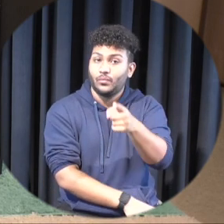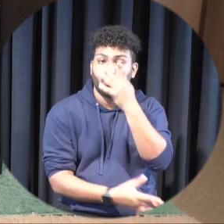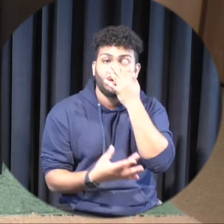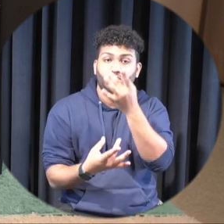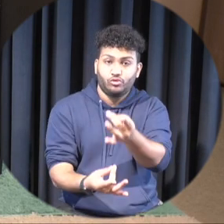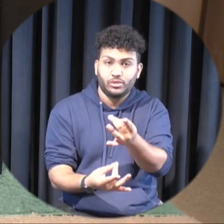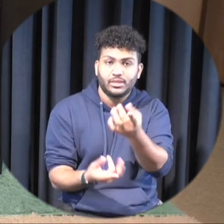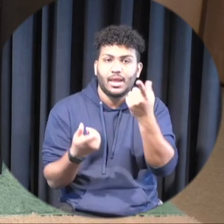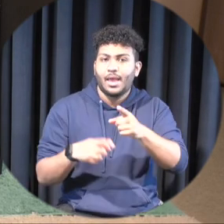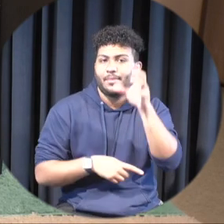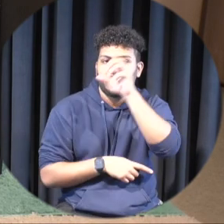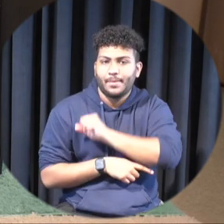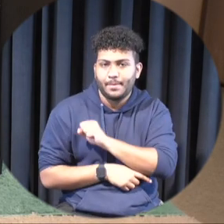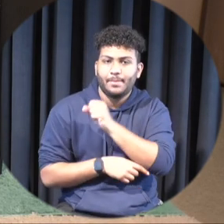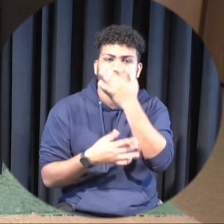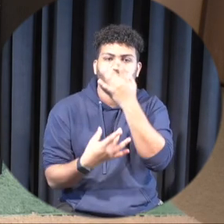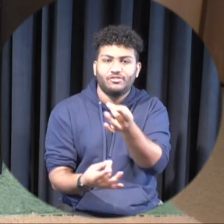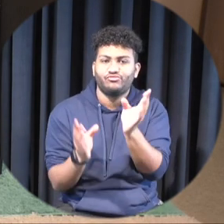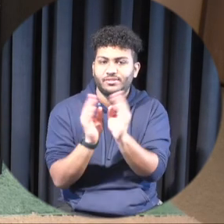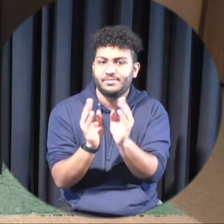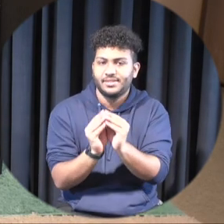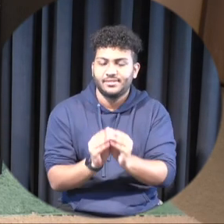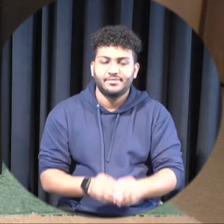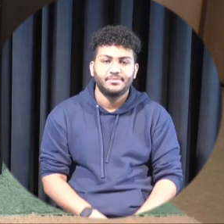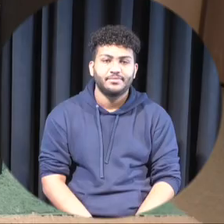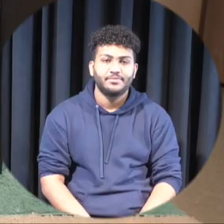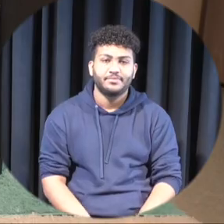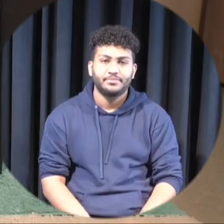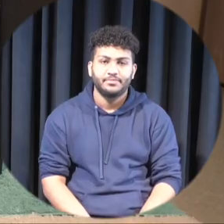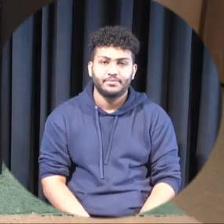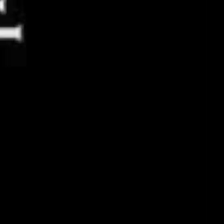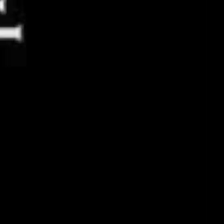you're interested in trying out and miss the interest meeting.